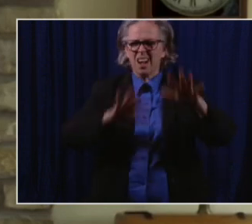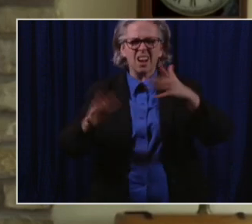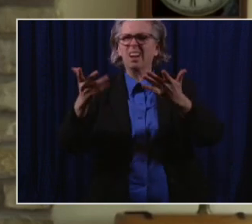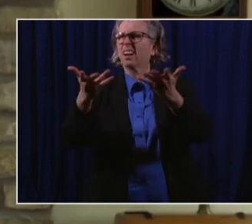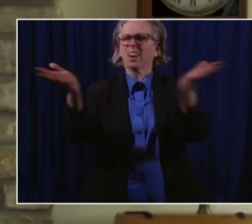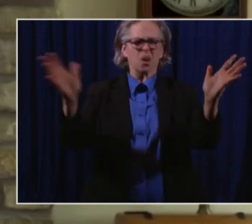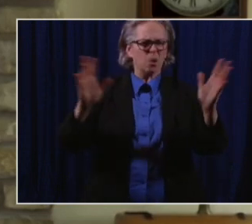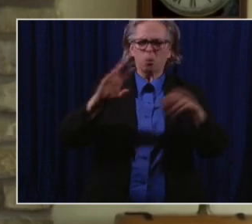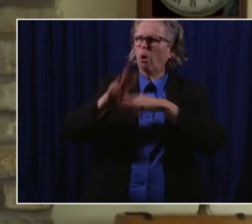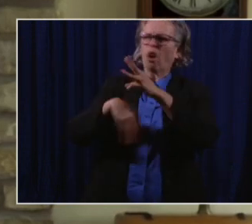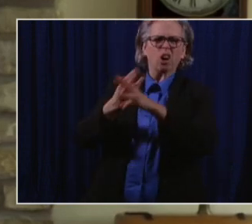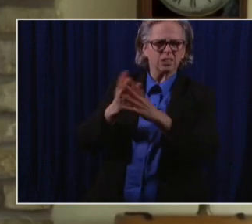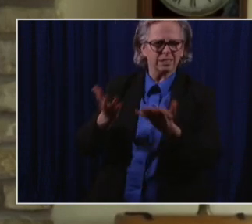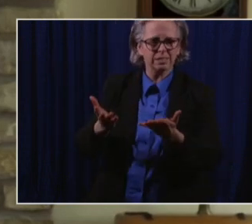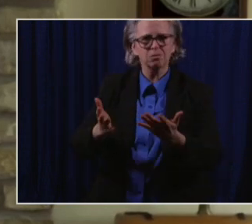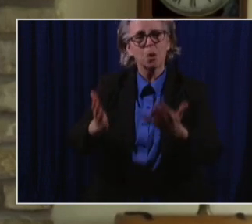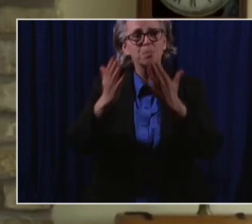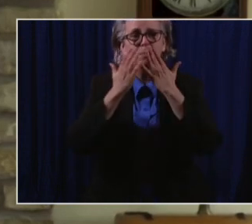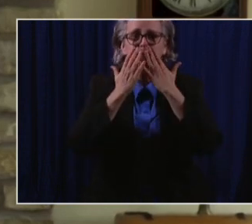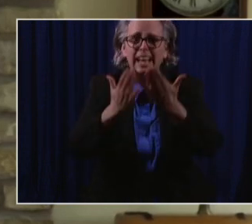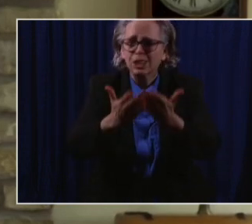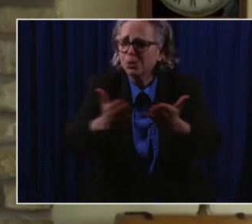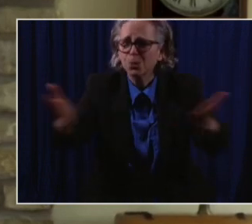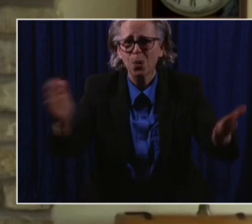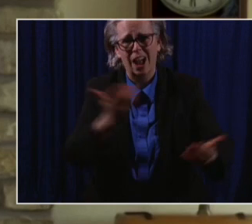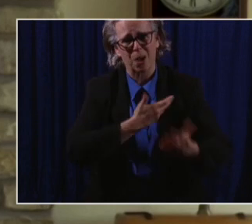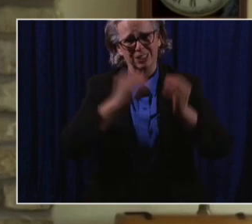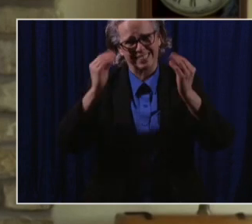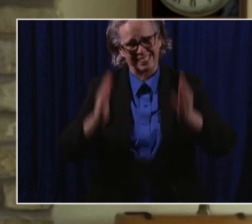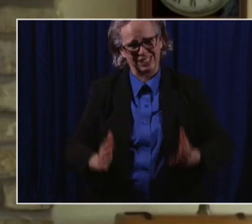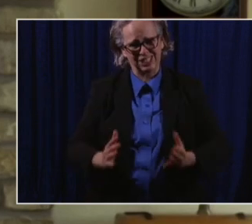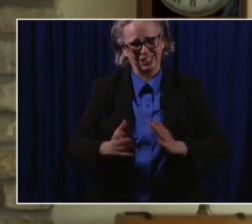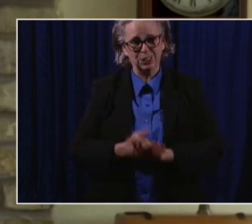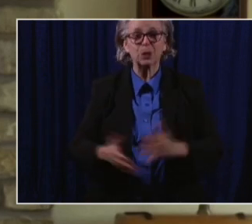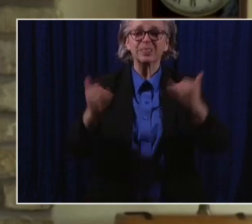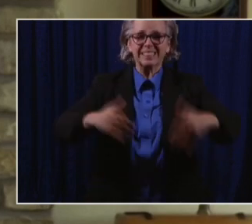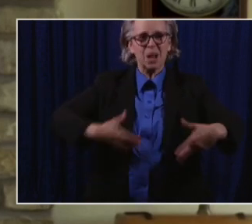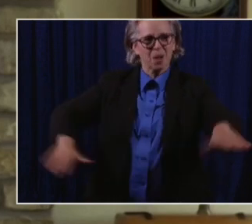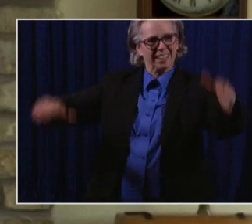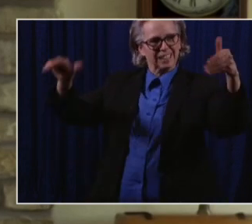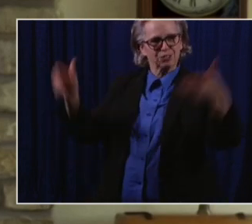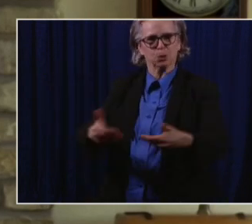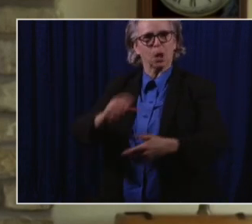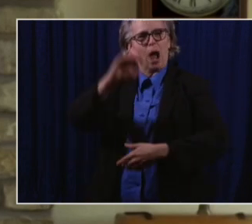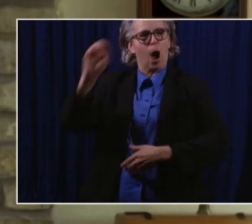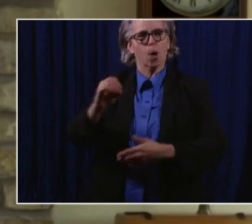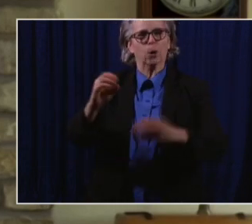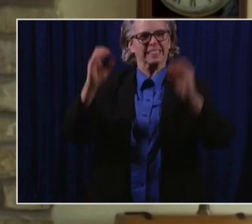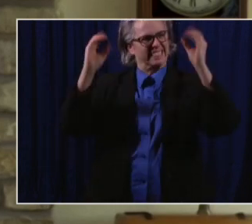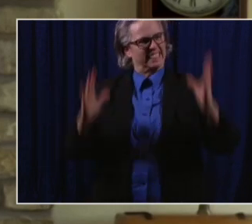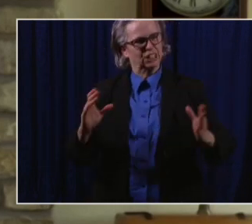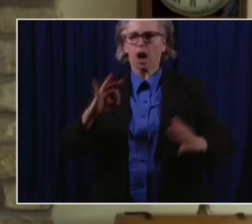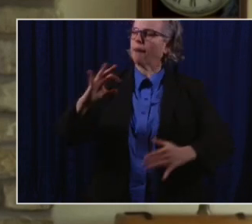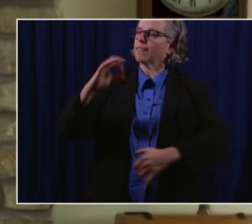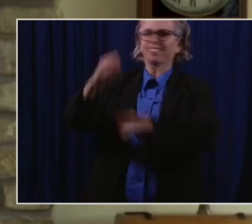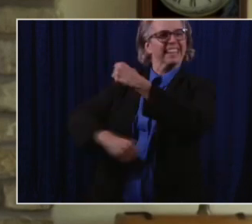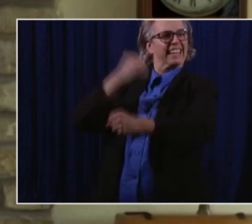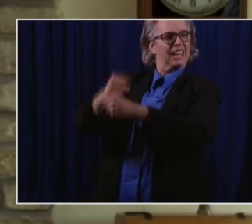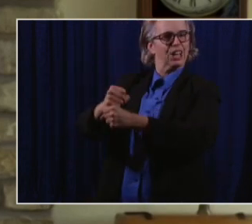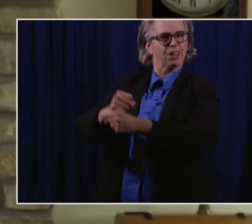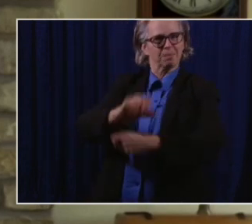dedication. We invited today Ohio's Teacher of the Year, Anthony